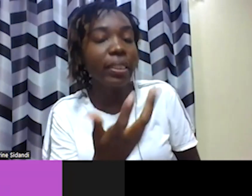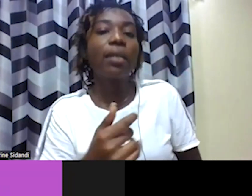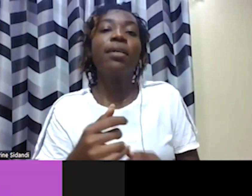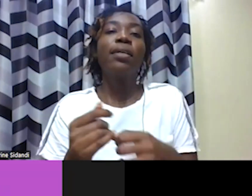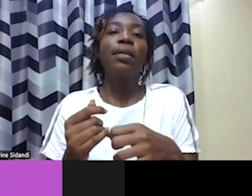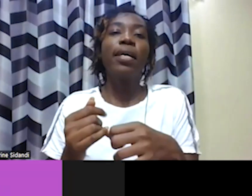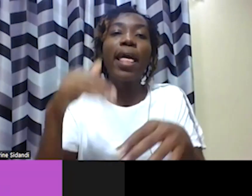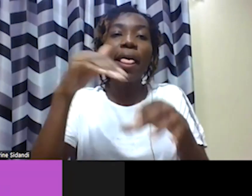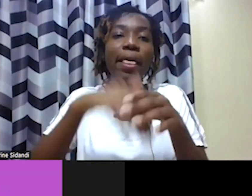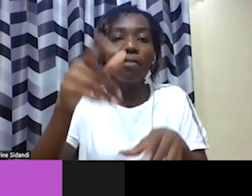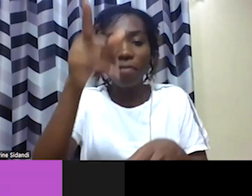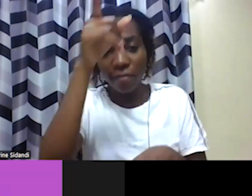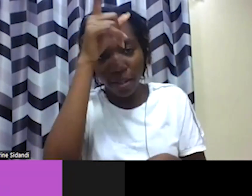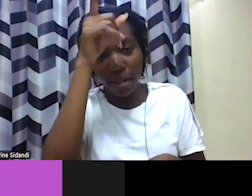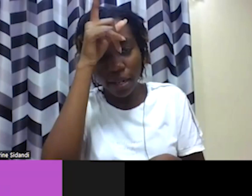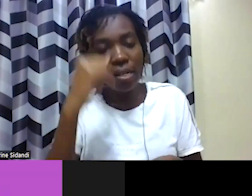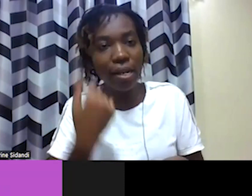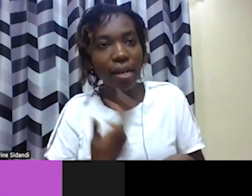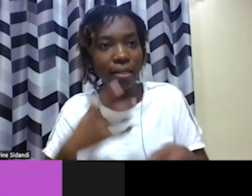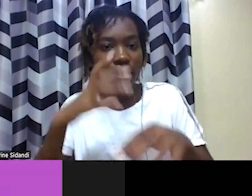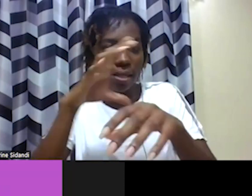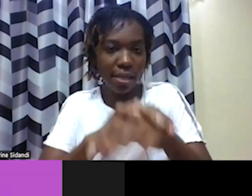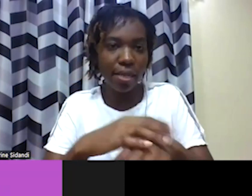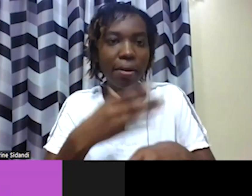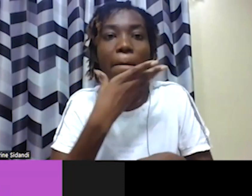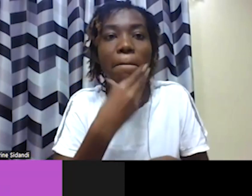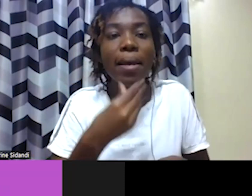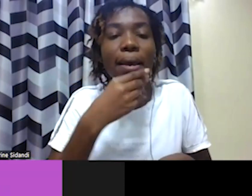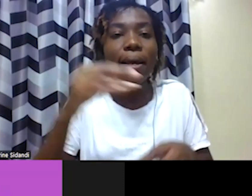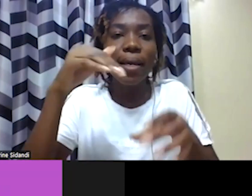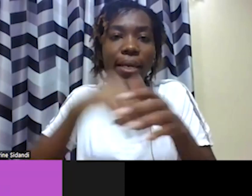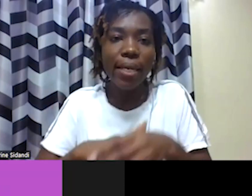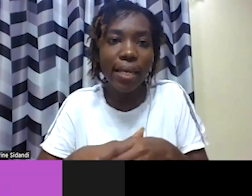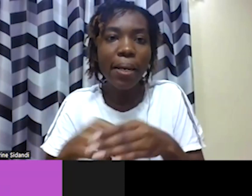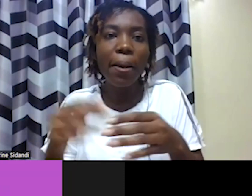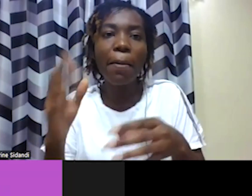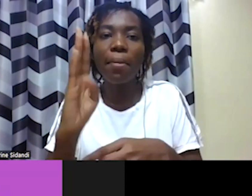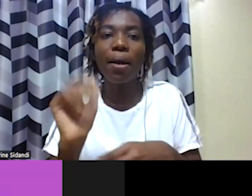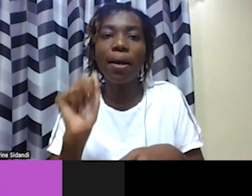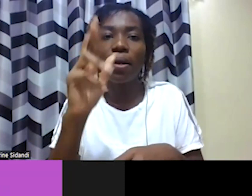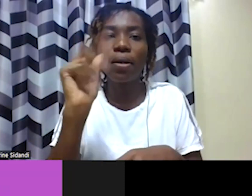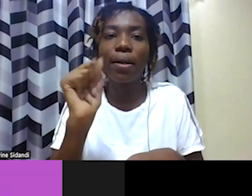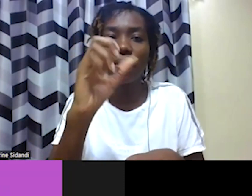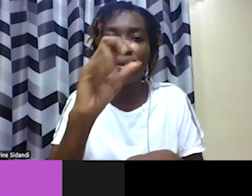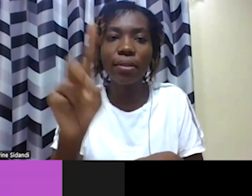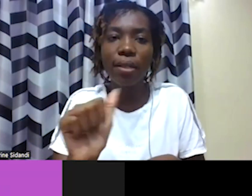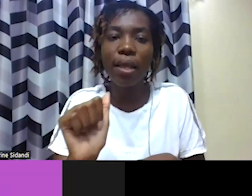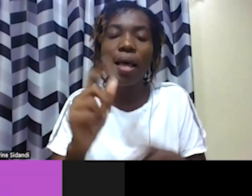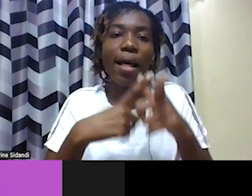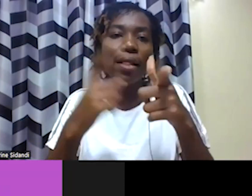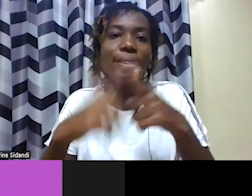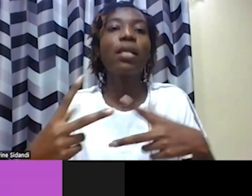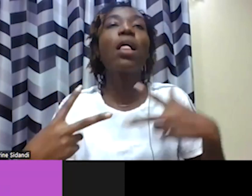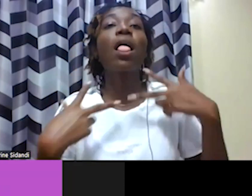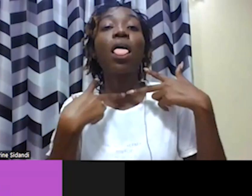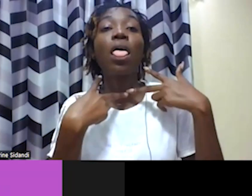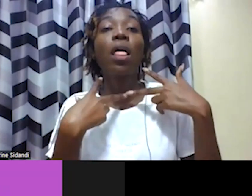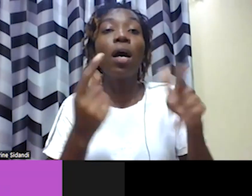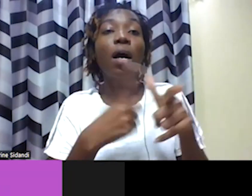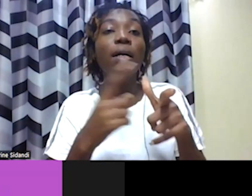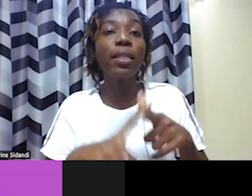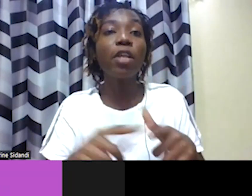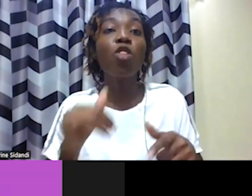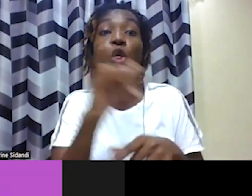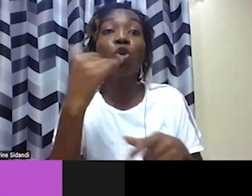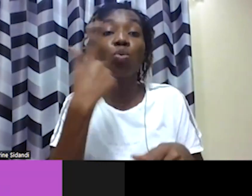In the villages, you will find that when men are in a baraza and they get stuck, they will say, those who are Kalenjins